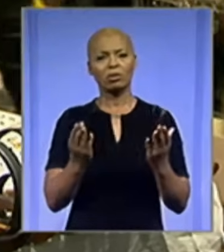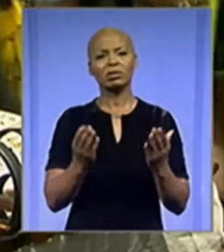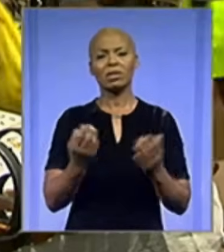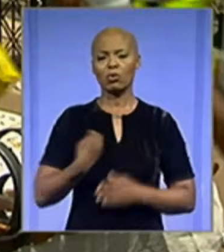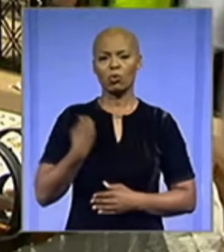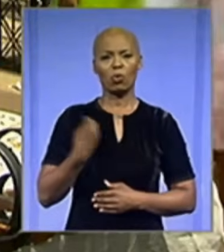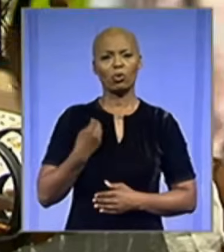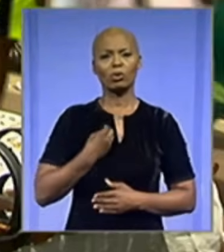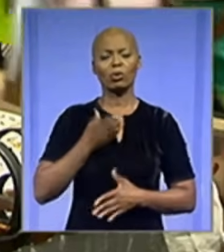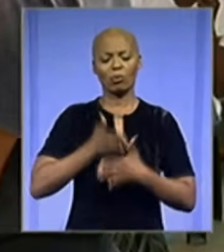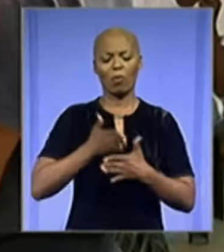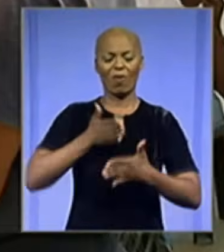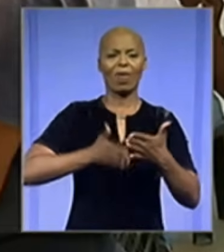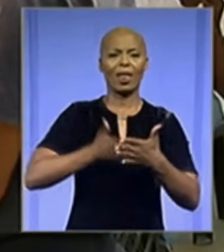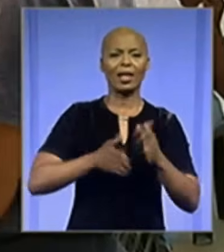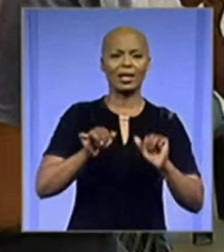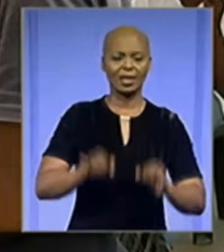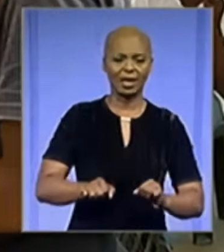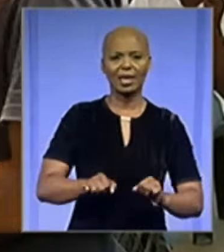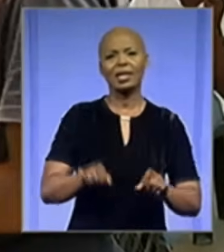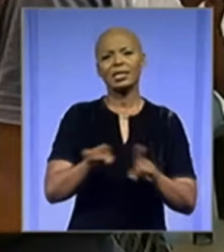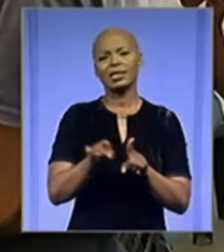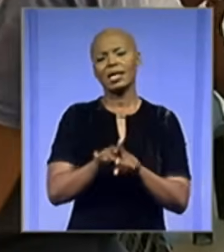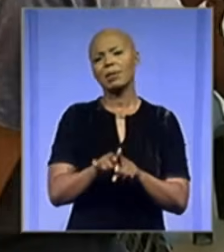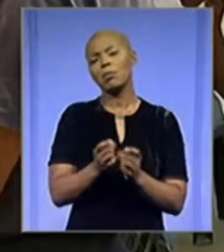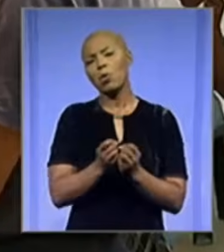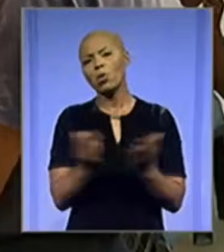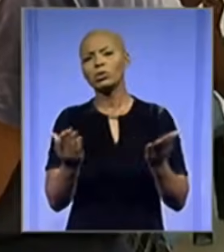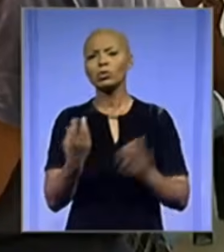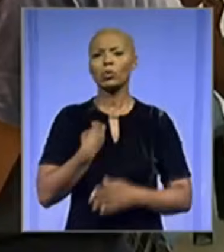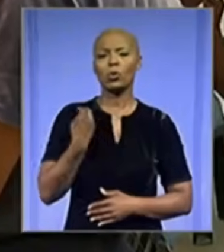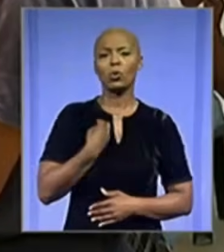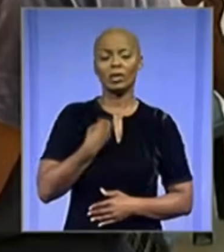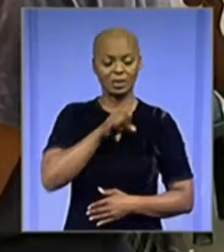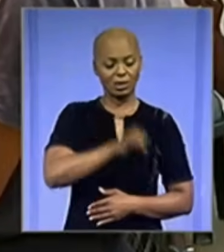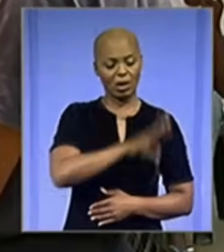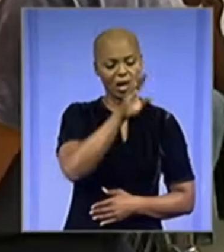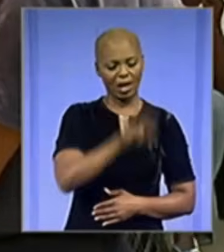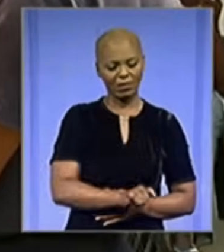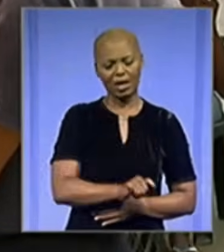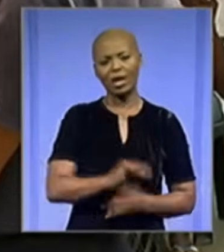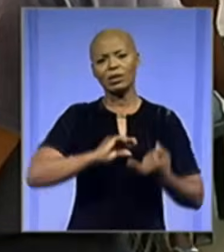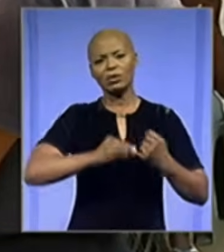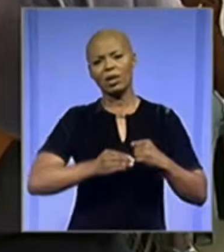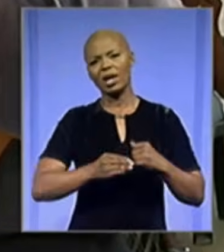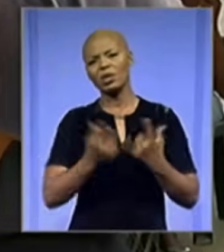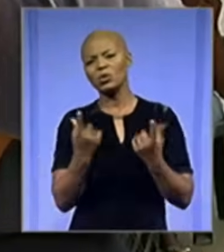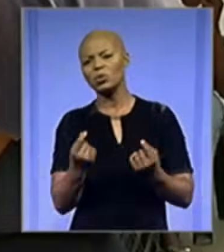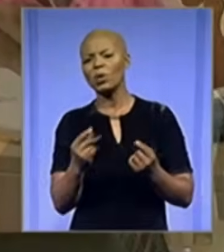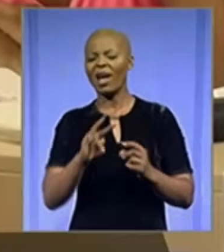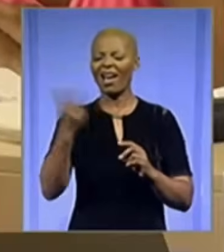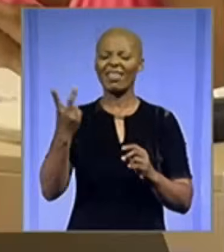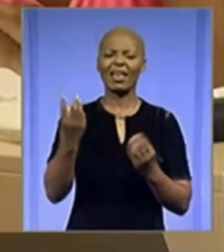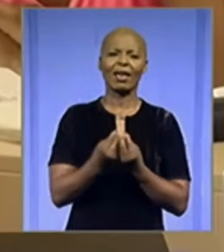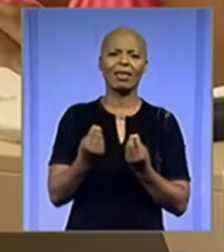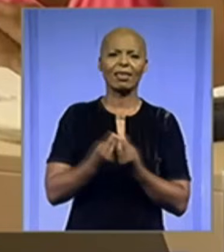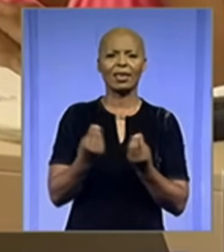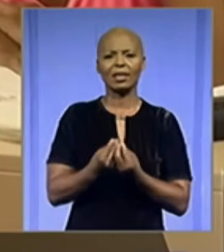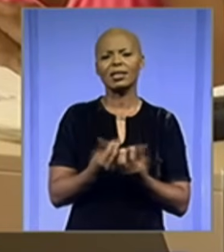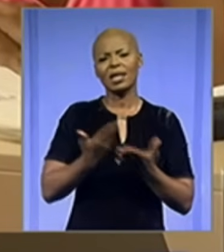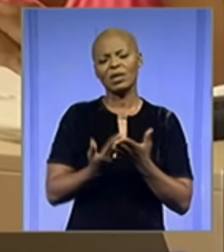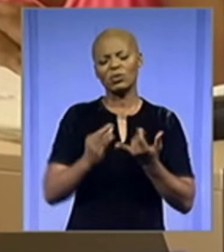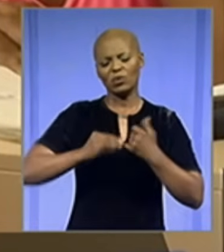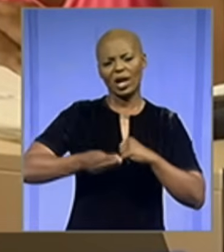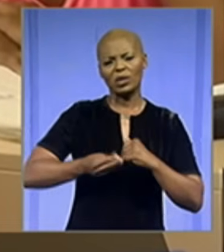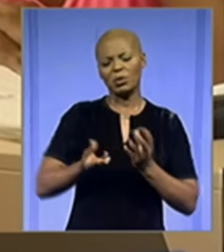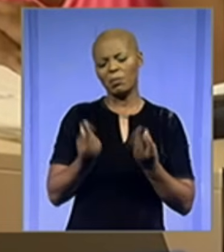bašwa mo nageng eno le sone se dira gore bašwa ba le bantsi ba mo Aforika Borwa ba simolole go dira dilo tse dišwa tse di dirang gore ba